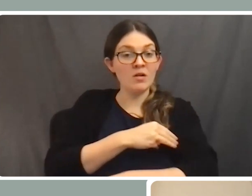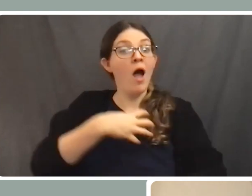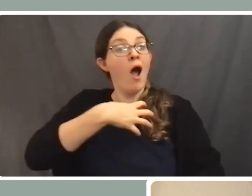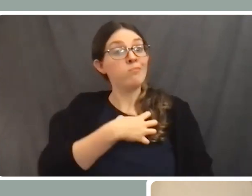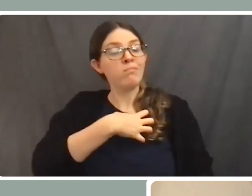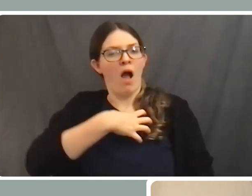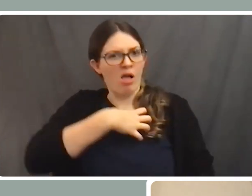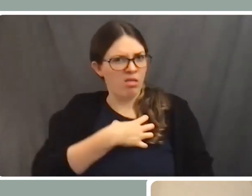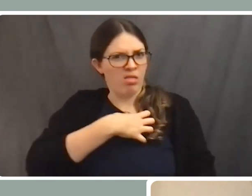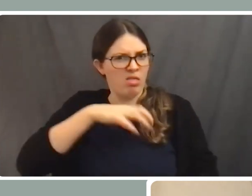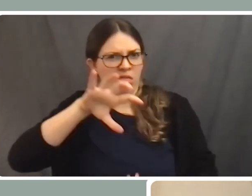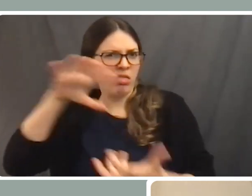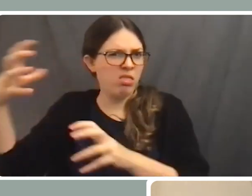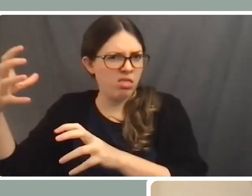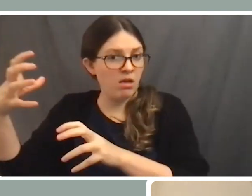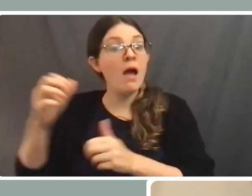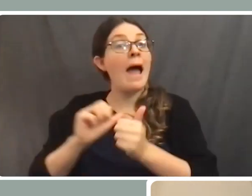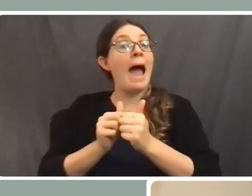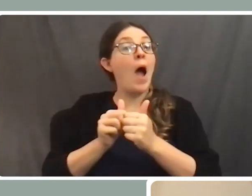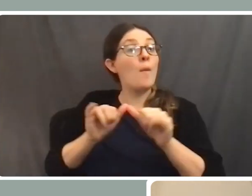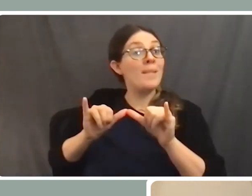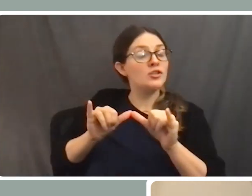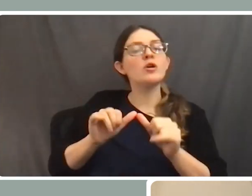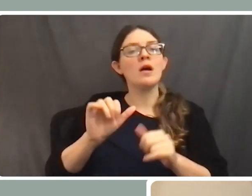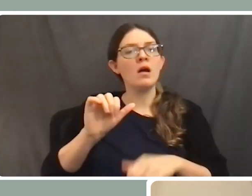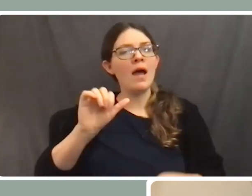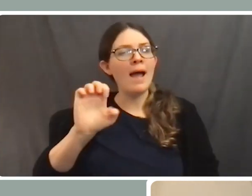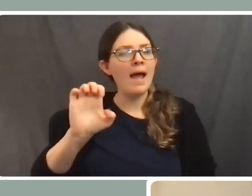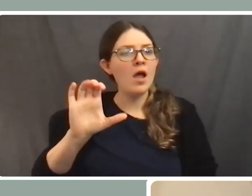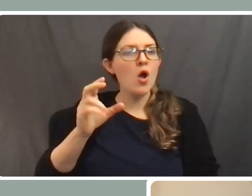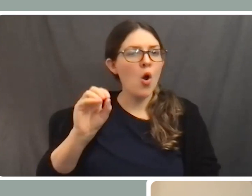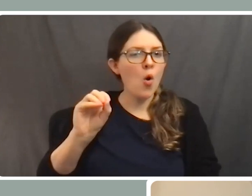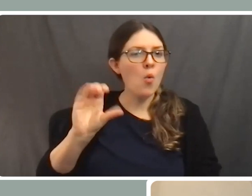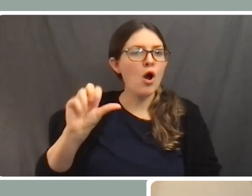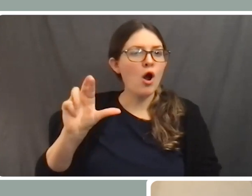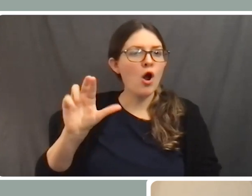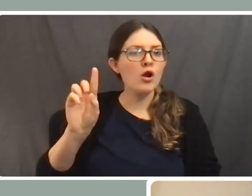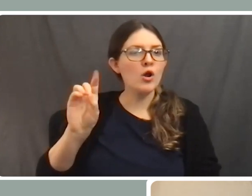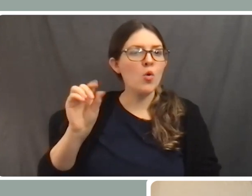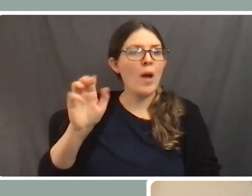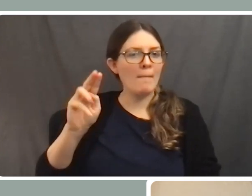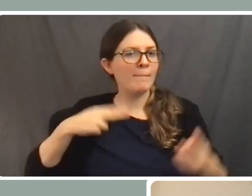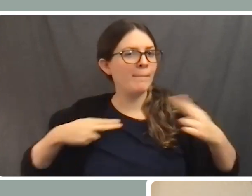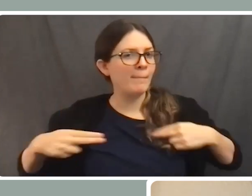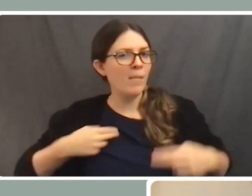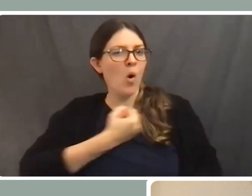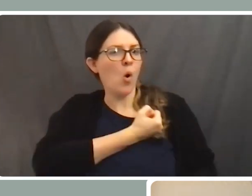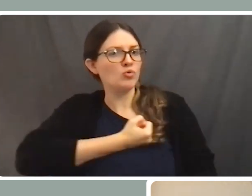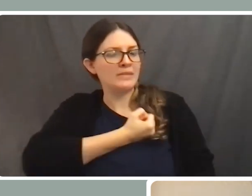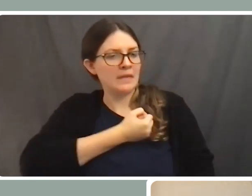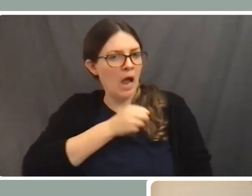that usually with echocardiogram, sometimes with other types of testing, but usually with echocardiograms, which are ultrasounds of the